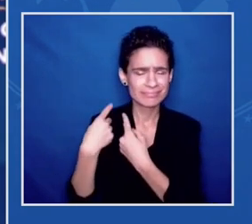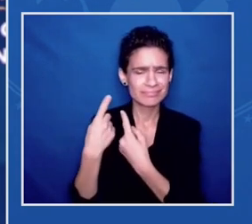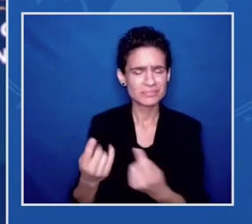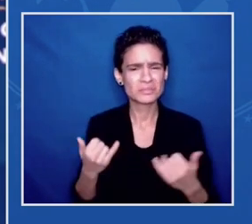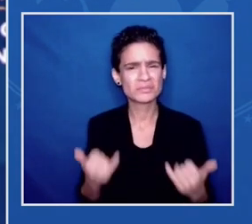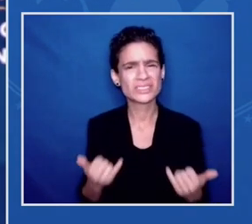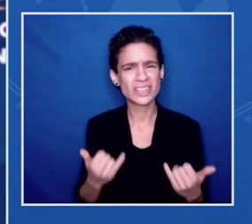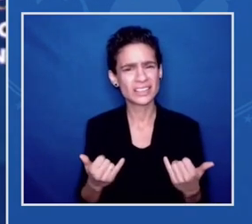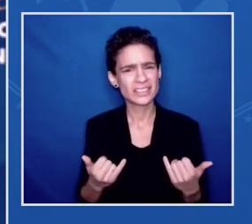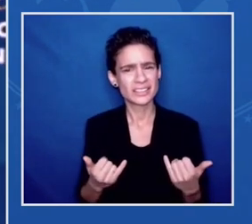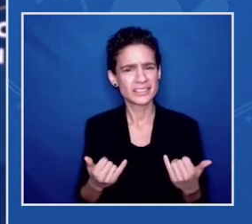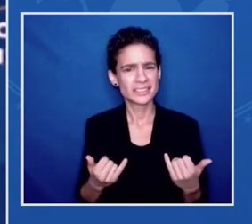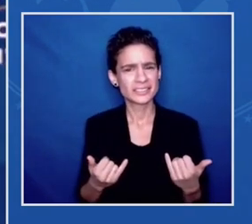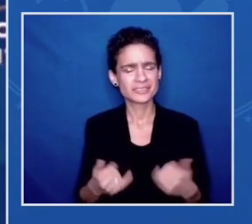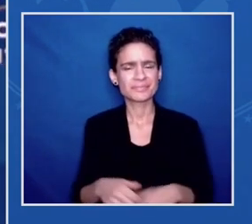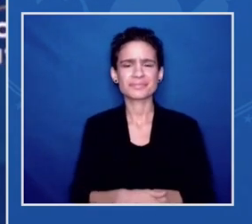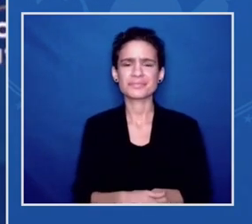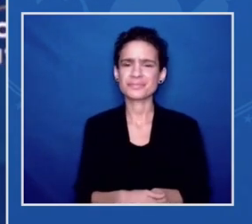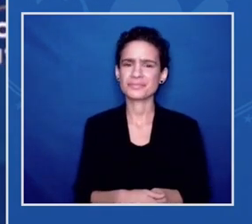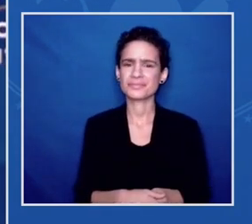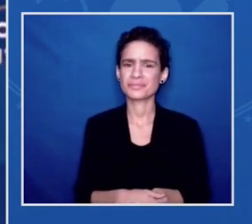what I've been watching.